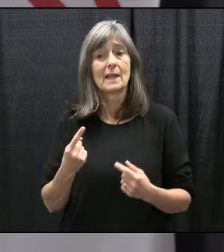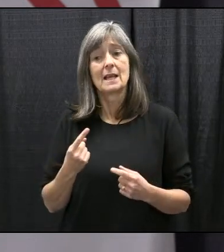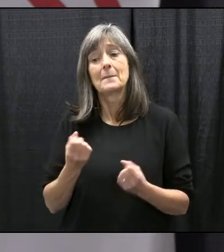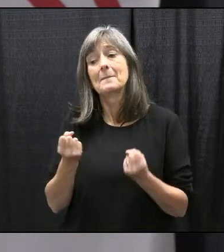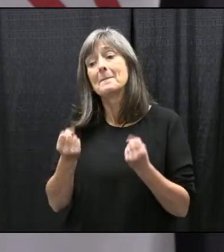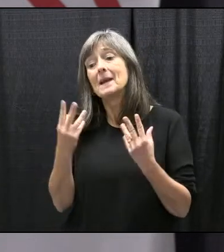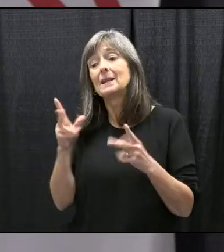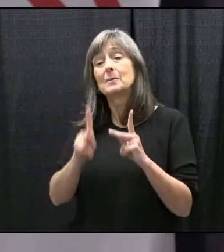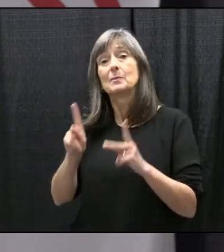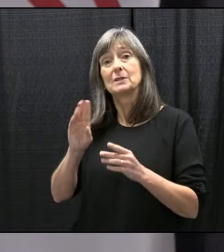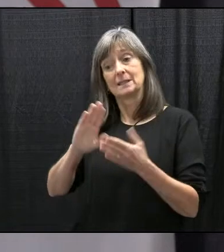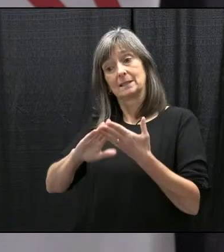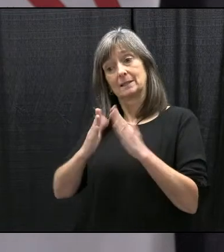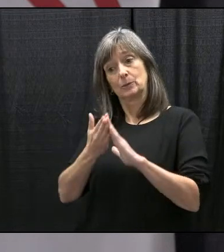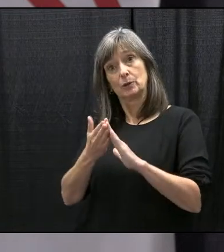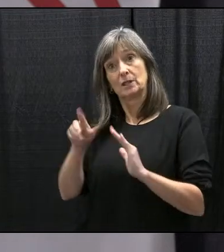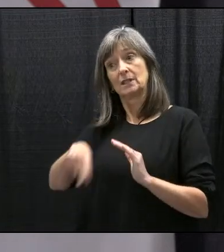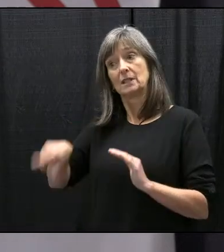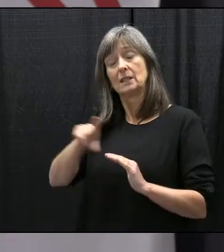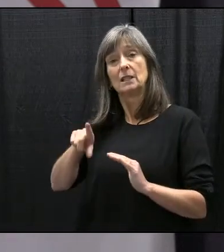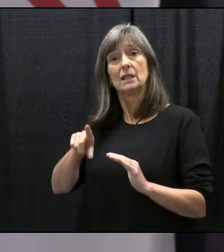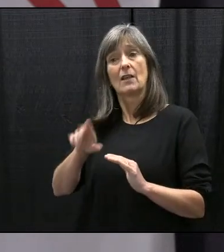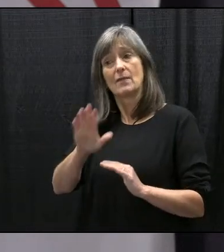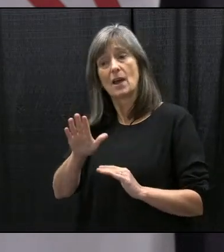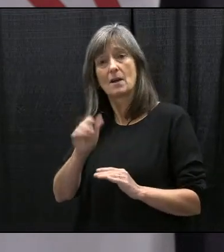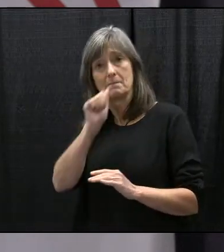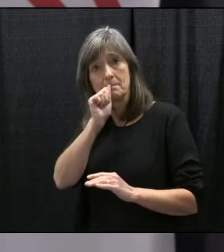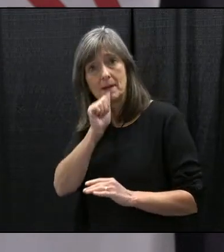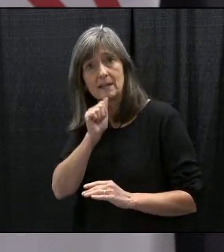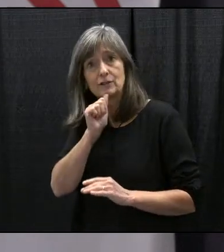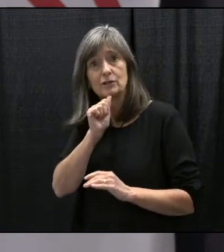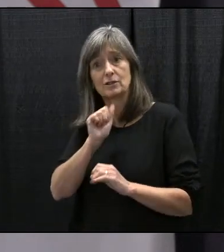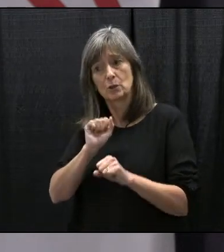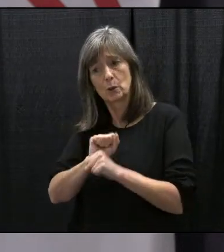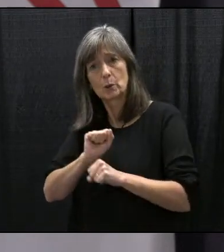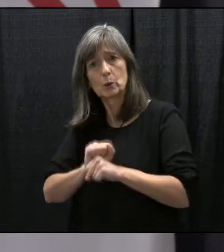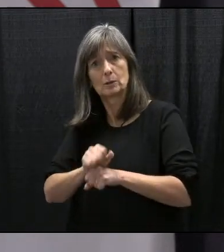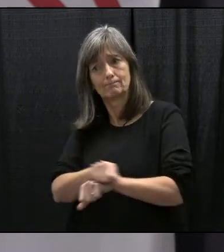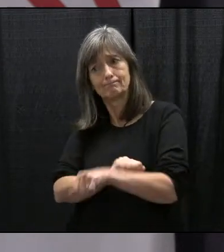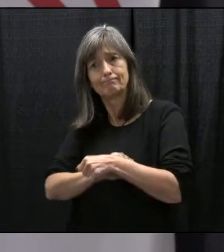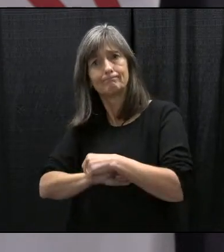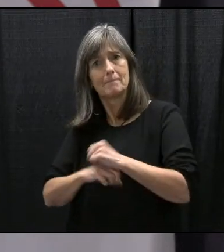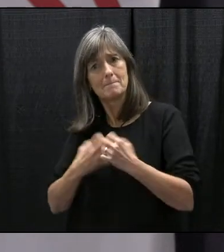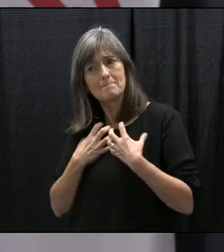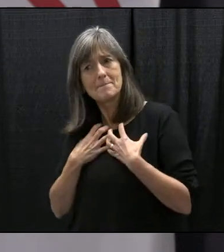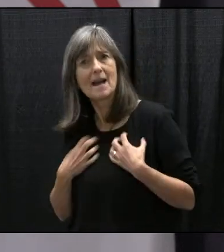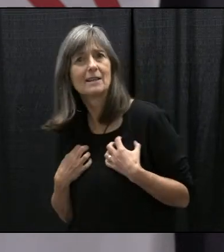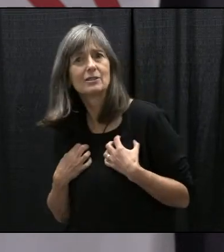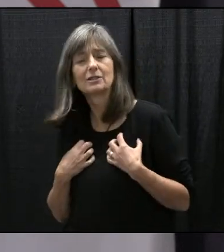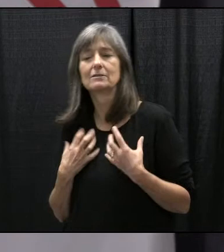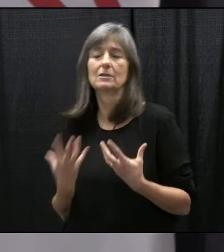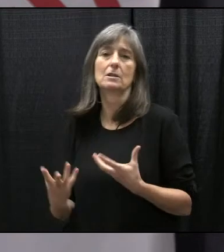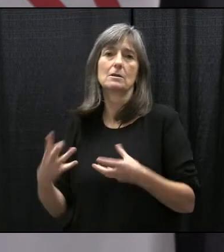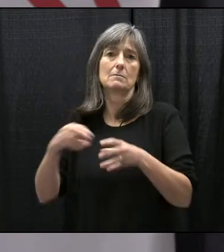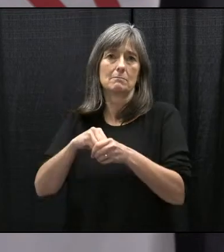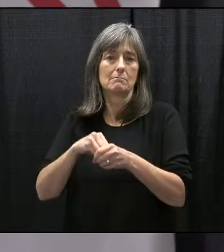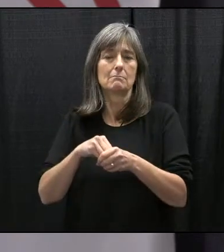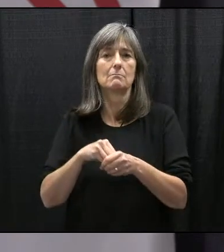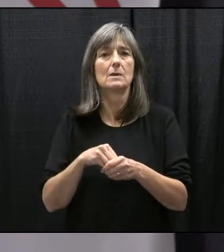community to ensure this was done right, I believe, has led to the development of a very strong piece of